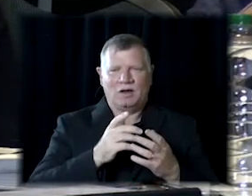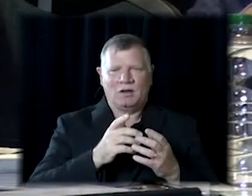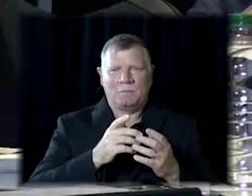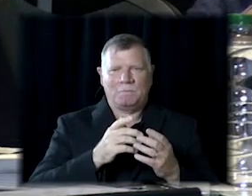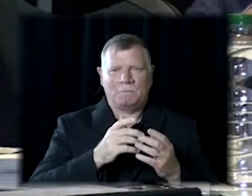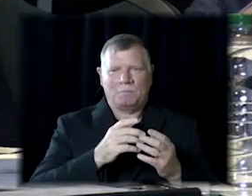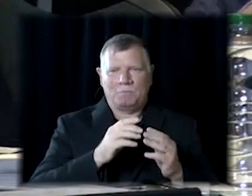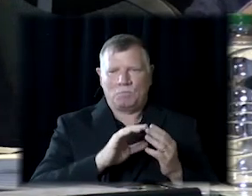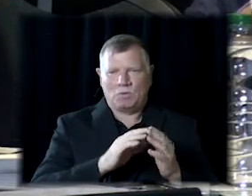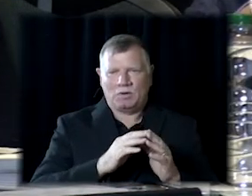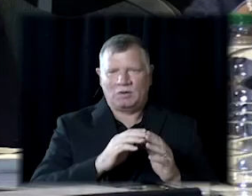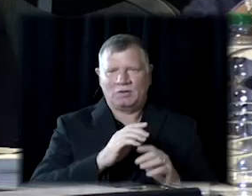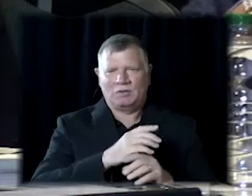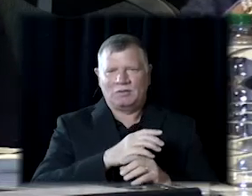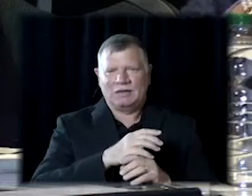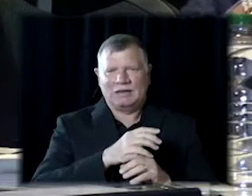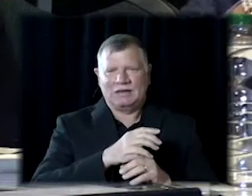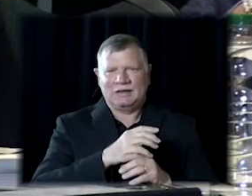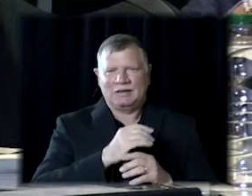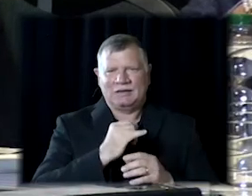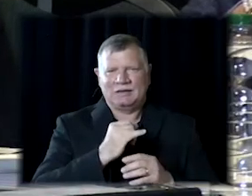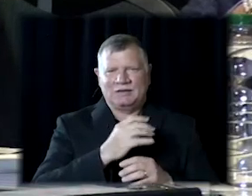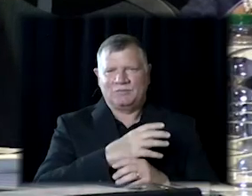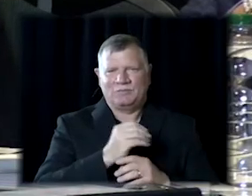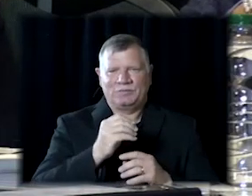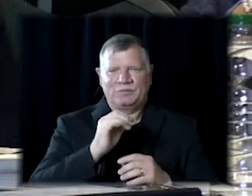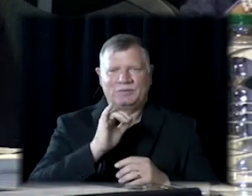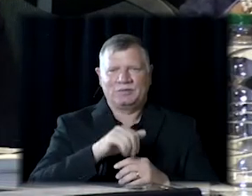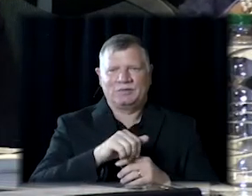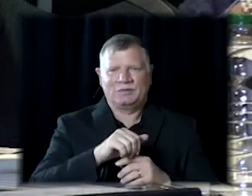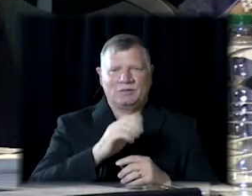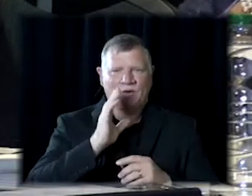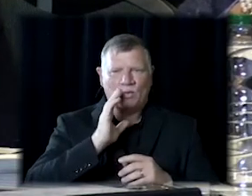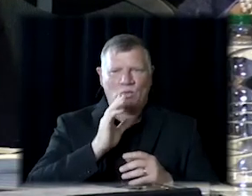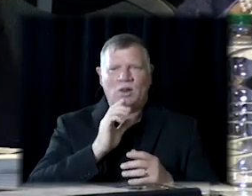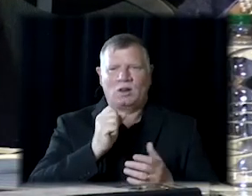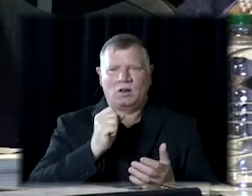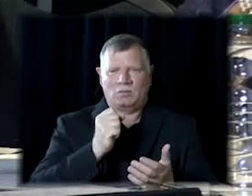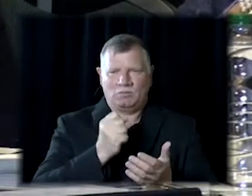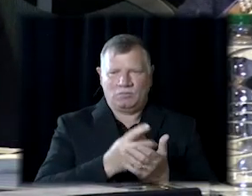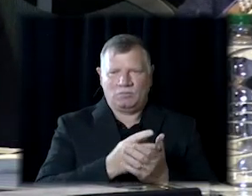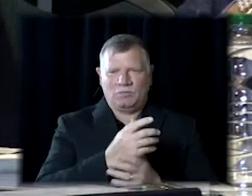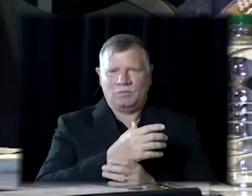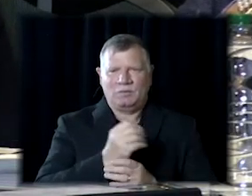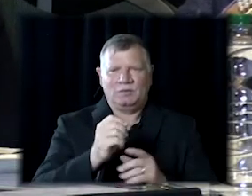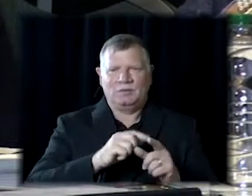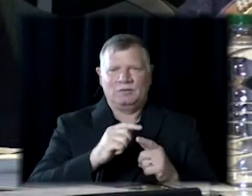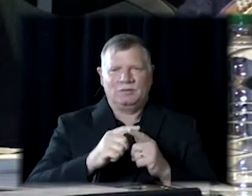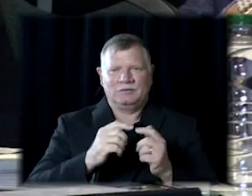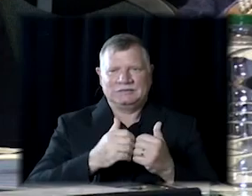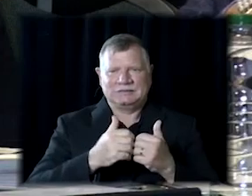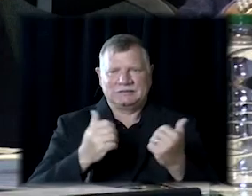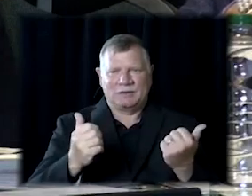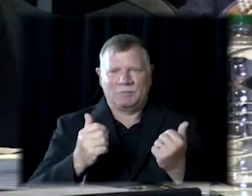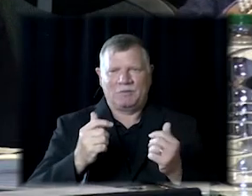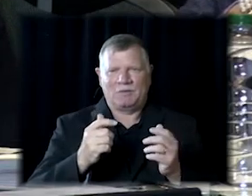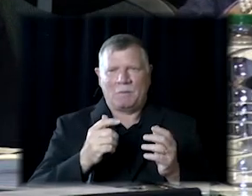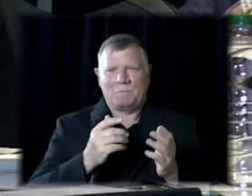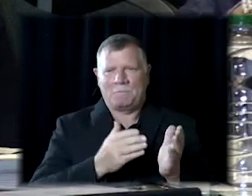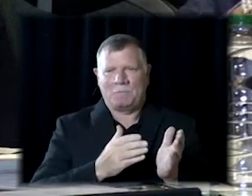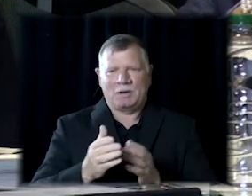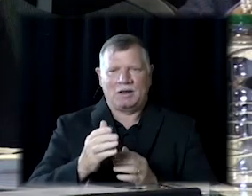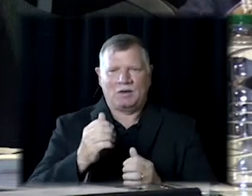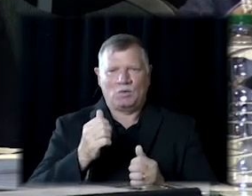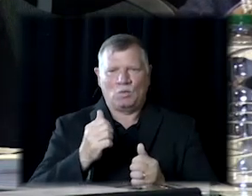instrumentality, which designation is hereby ratified, as subject to a separate instrumentality fiscal plan, and as to